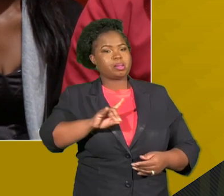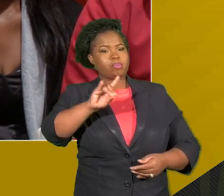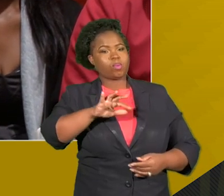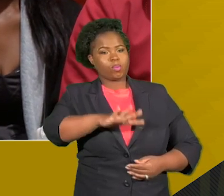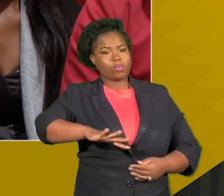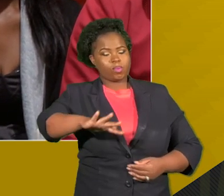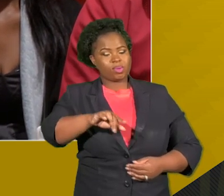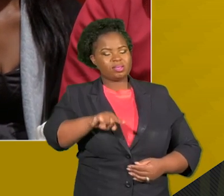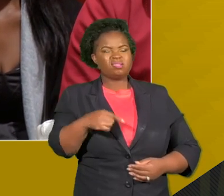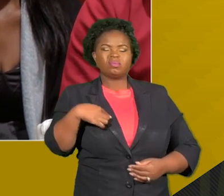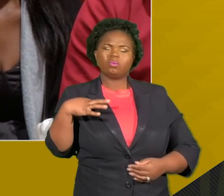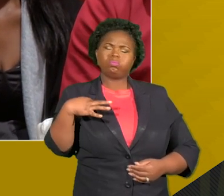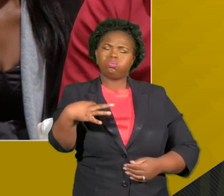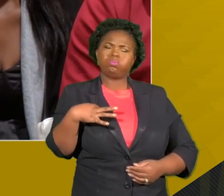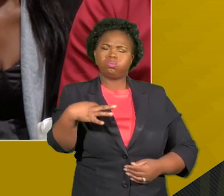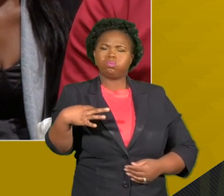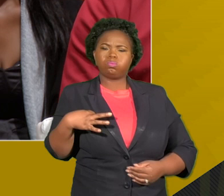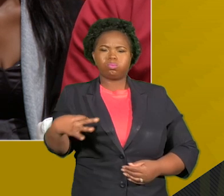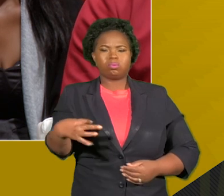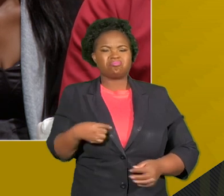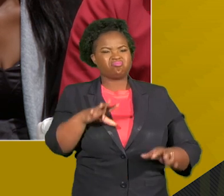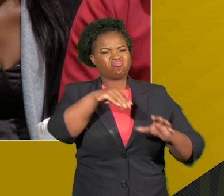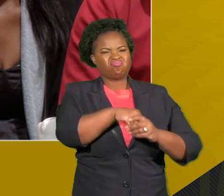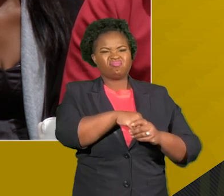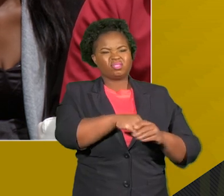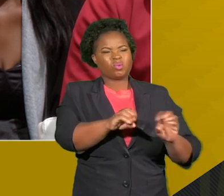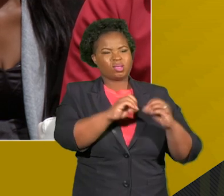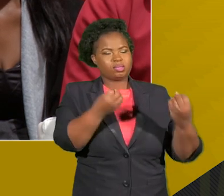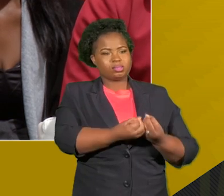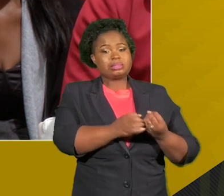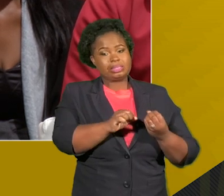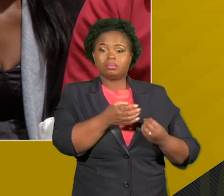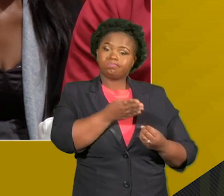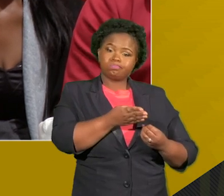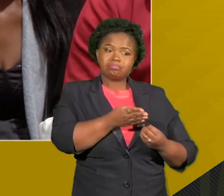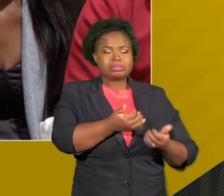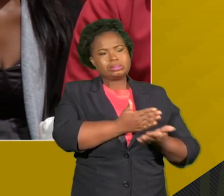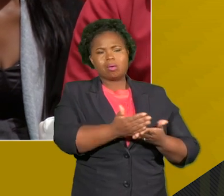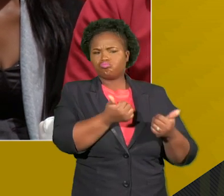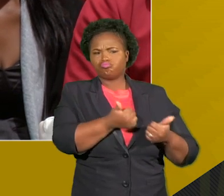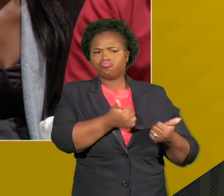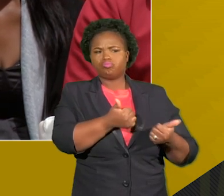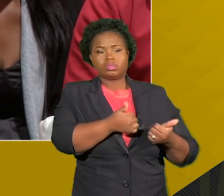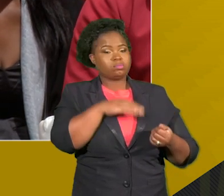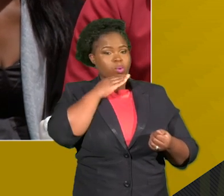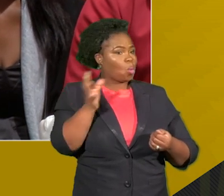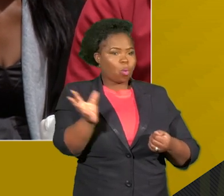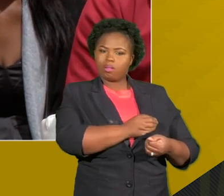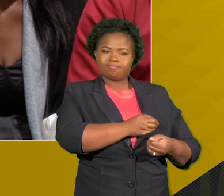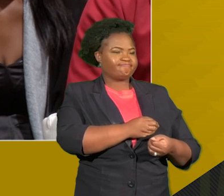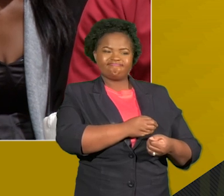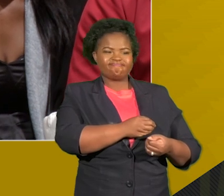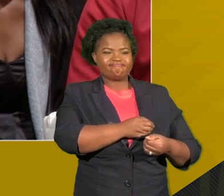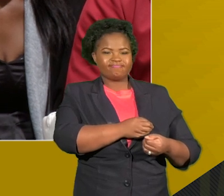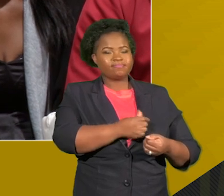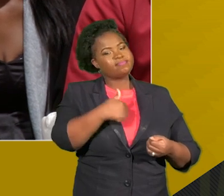ngavolontiya kuma-organization amaninzi eHilbro. Yeah. Yebo, khona akhona ama-organization agood, but not all of them. So what